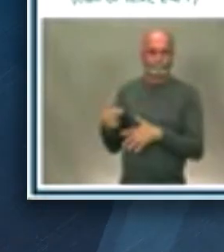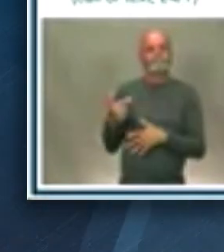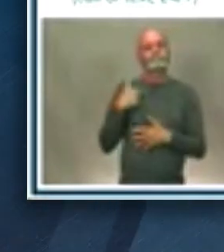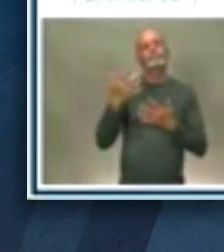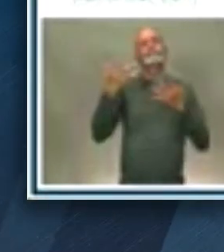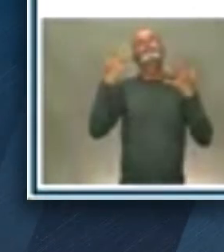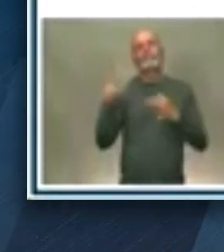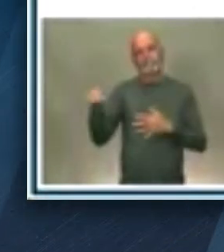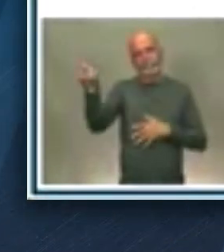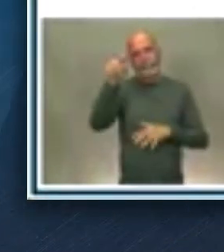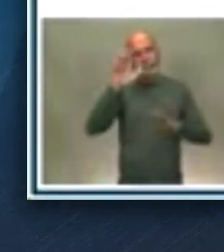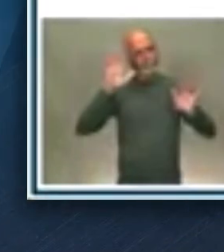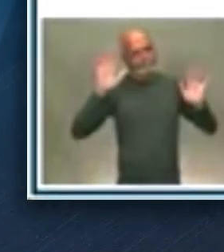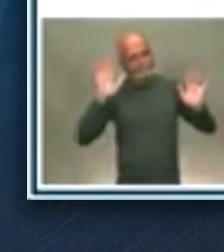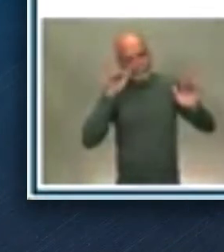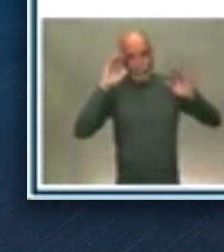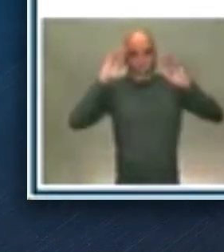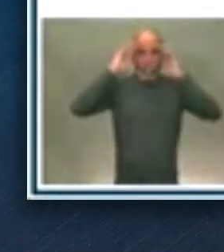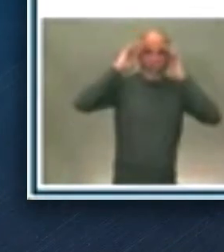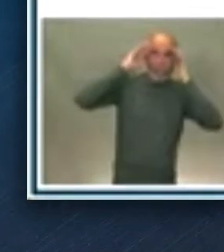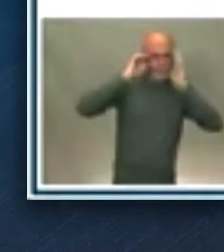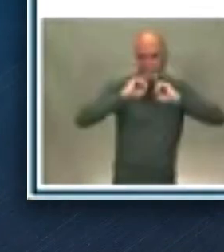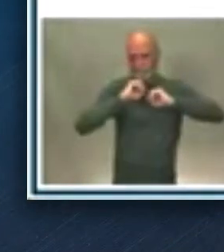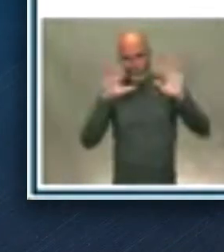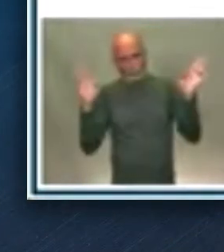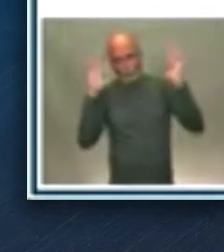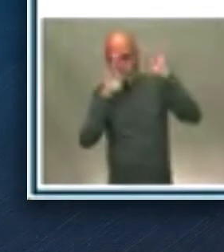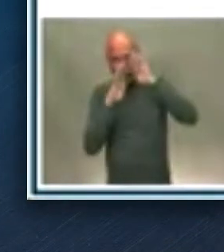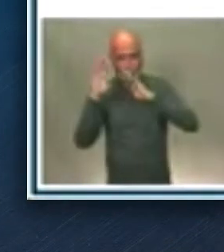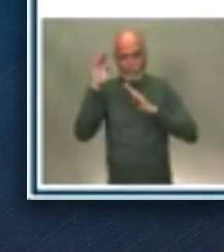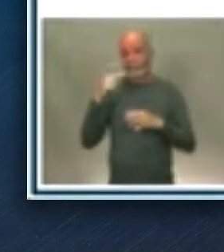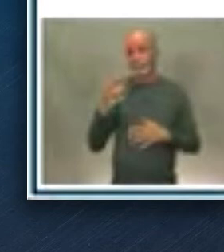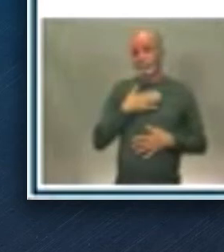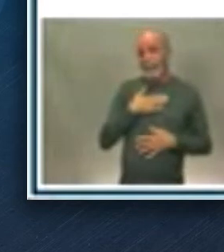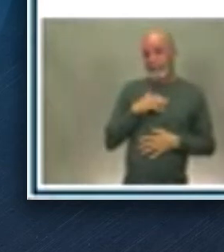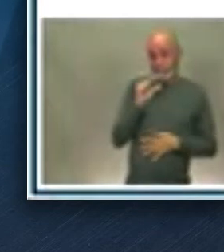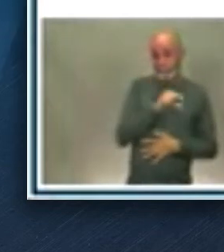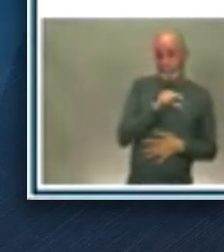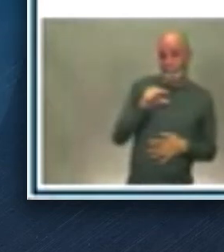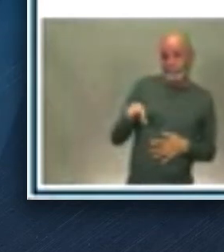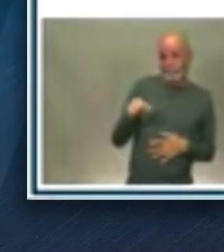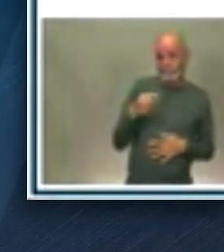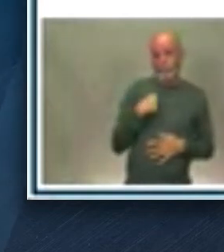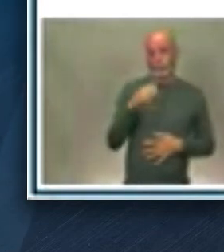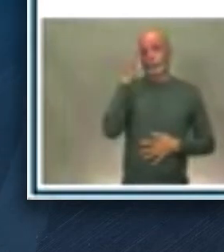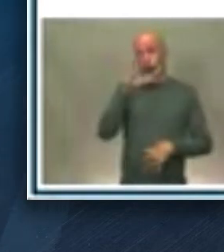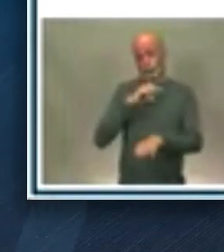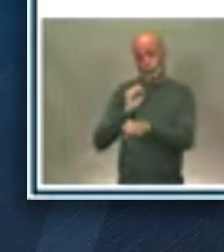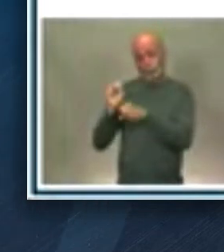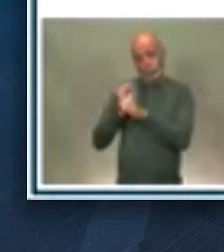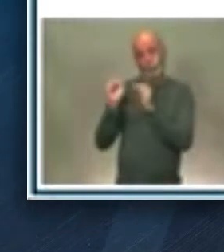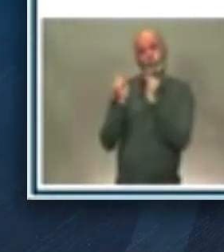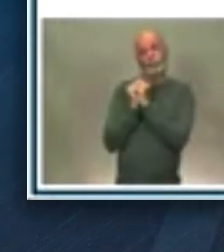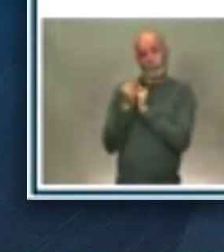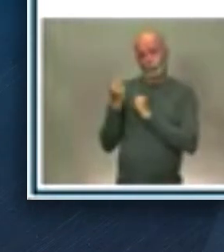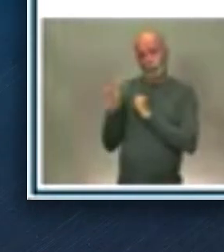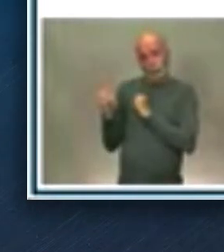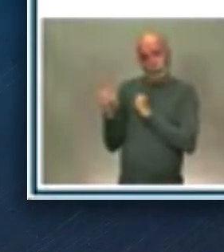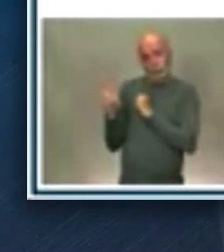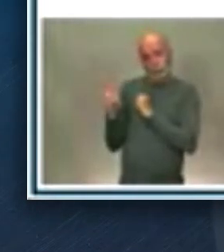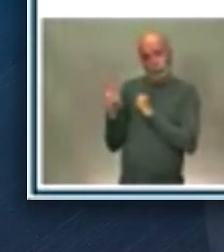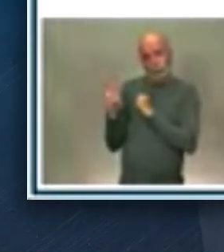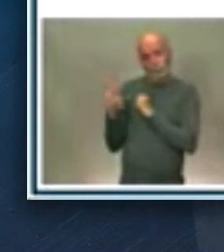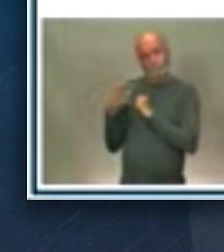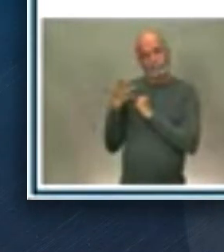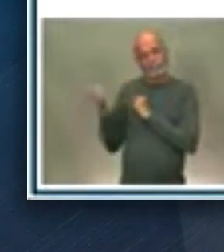I want you to rest assured that my government and I personally will continue to work closely with Dr. Strang and his